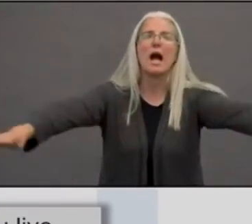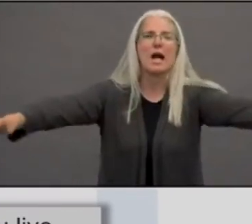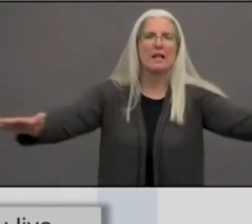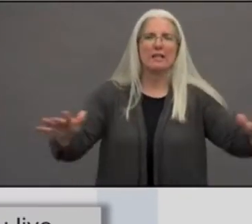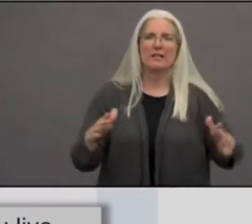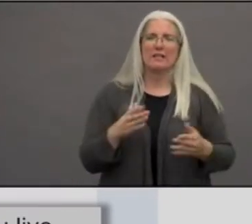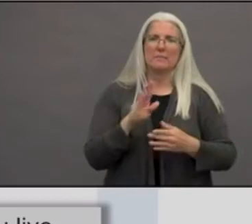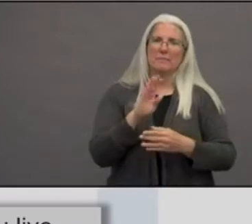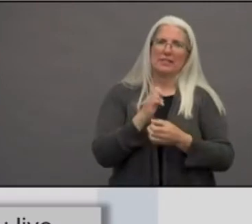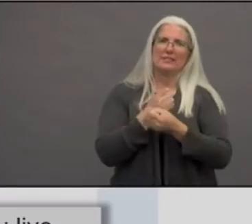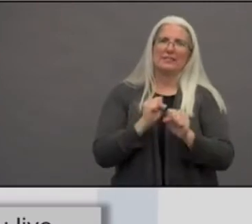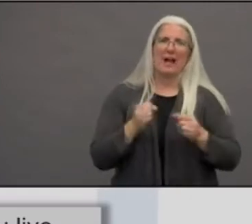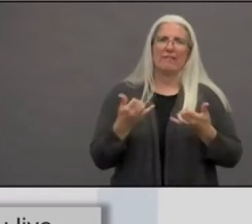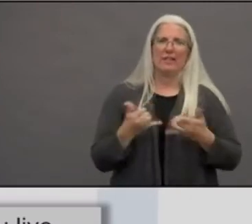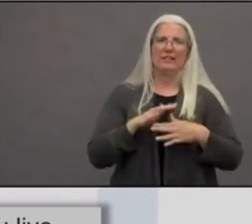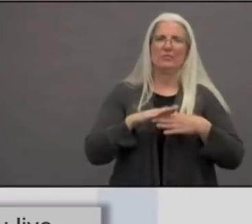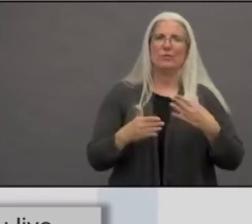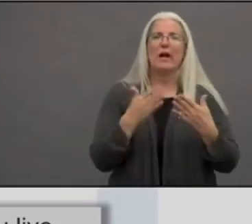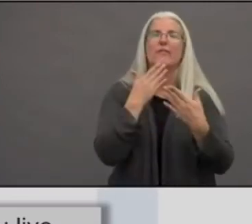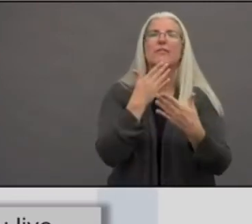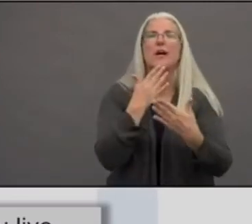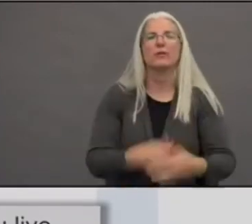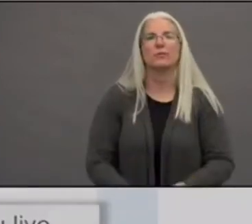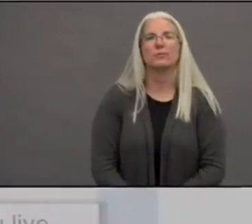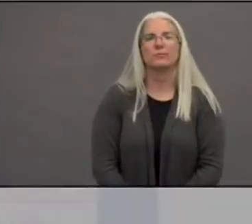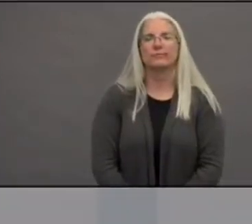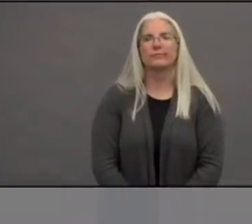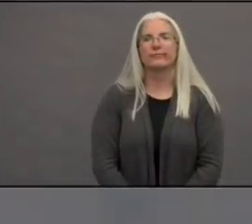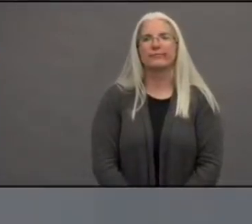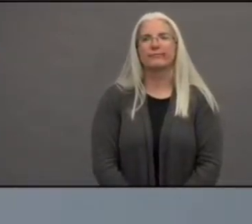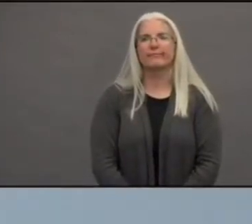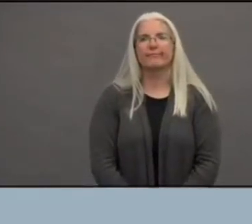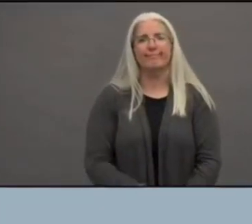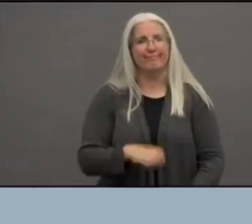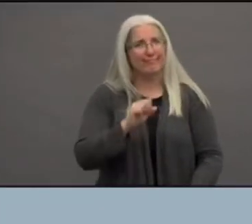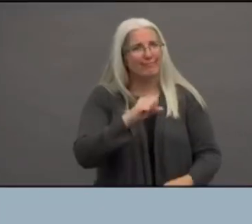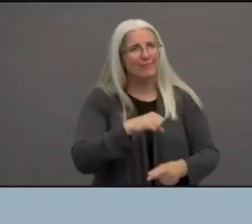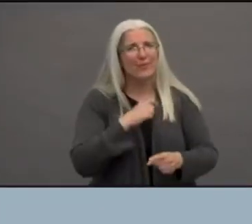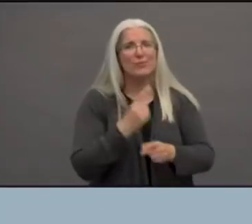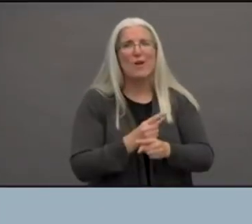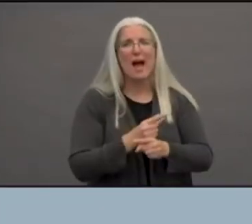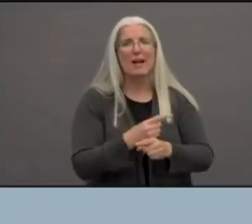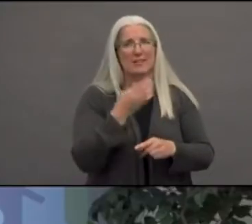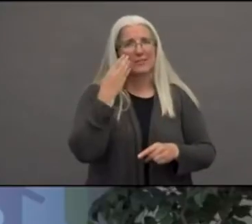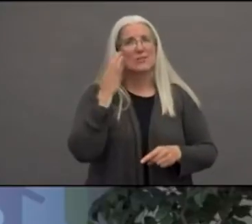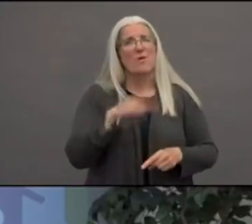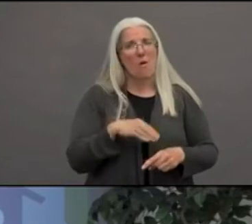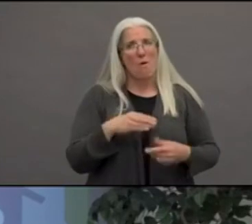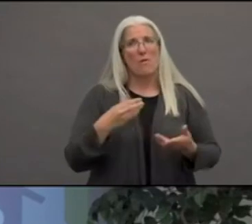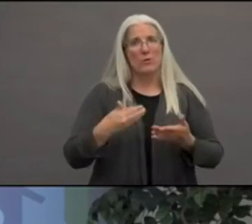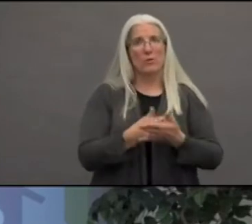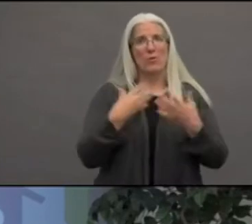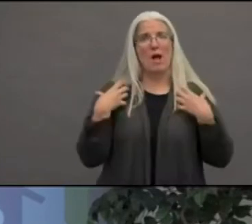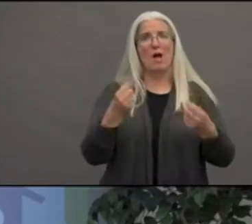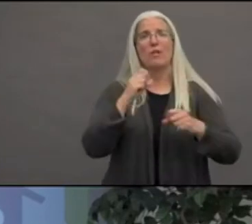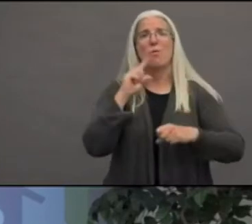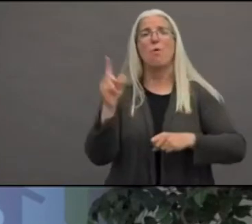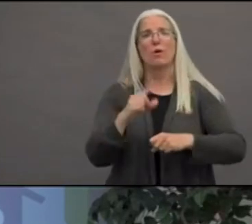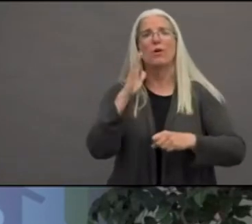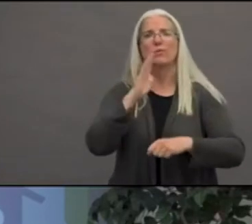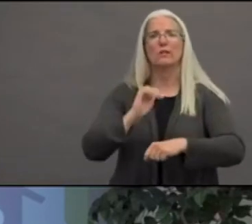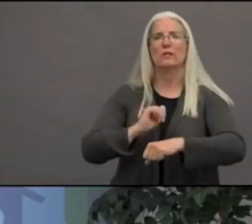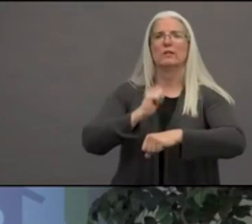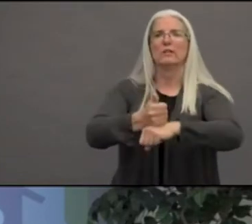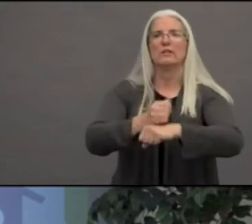you. Absolutely. As you may know, a new health order is set to go into effect July 13th, but